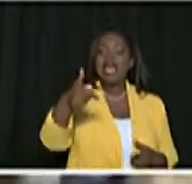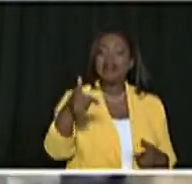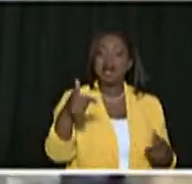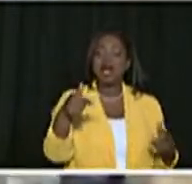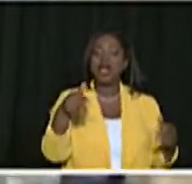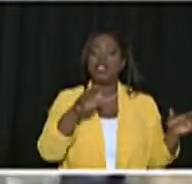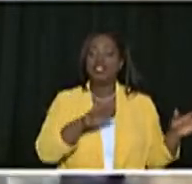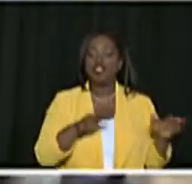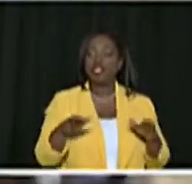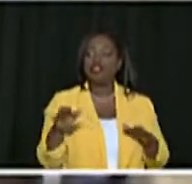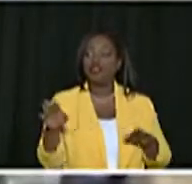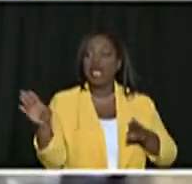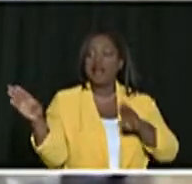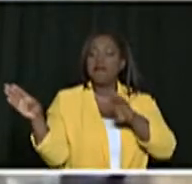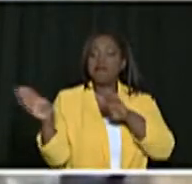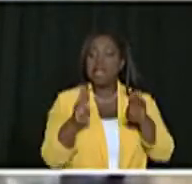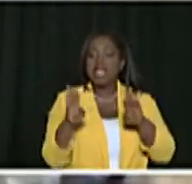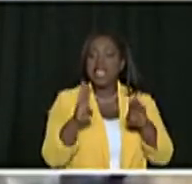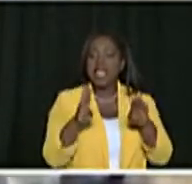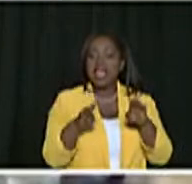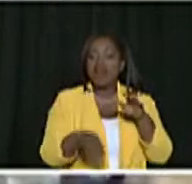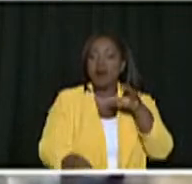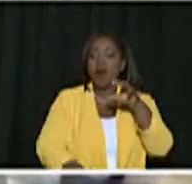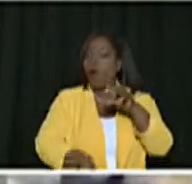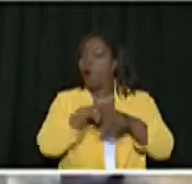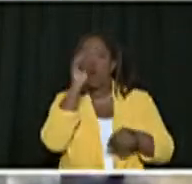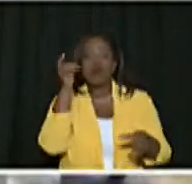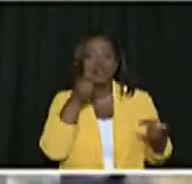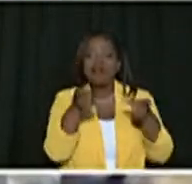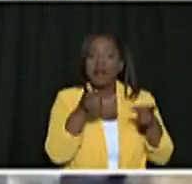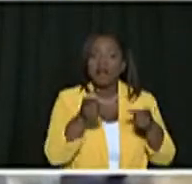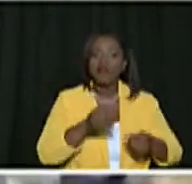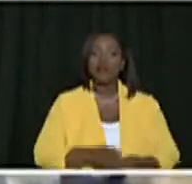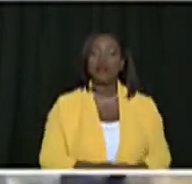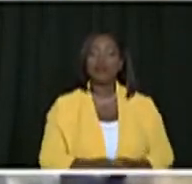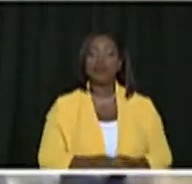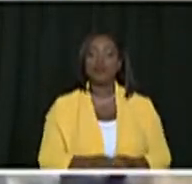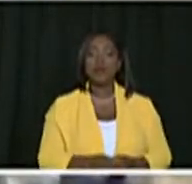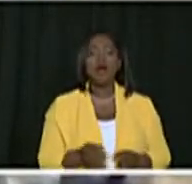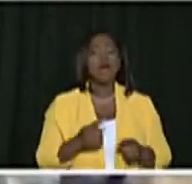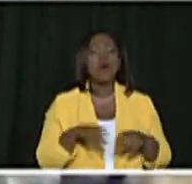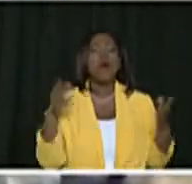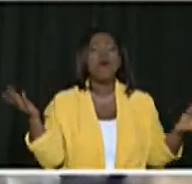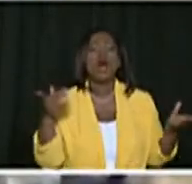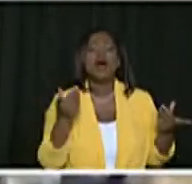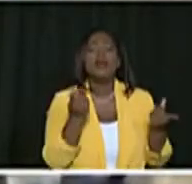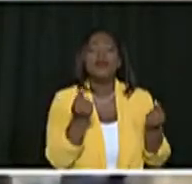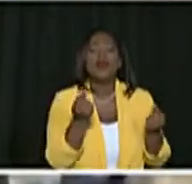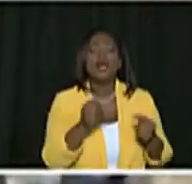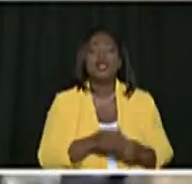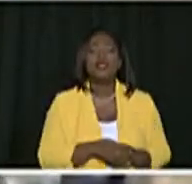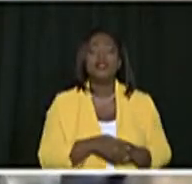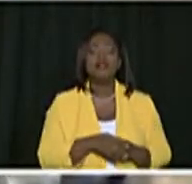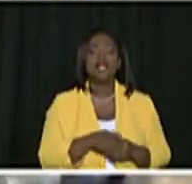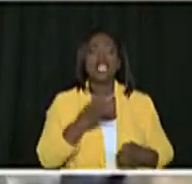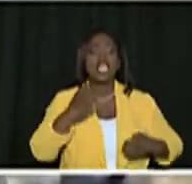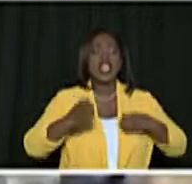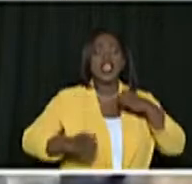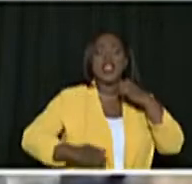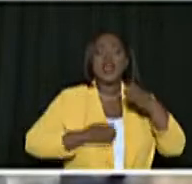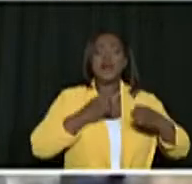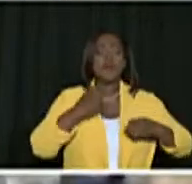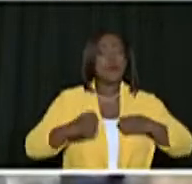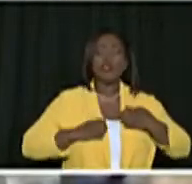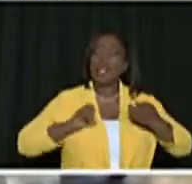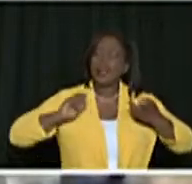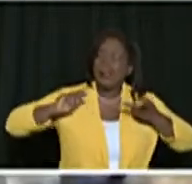Kai Morgan may want to speak of this later on, that what we are really doing, we are emotionally scarring these children. So